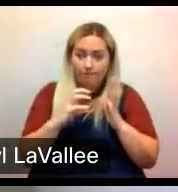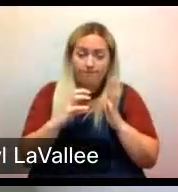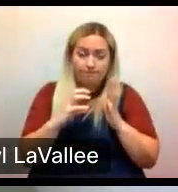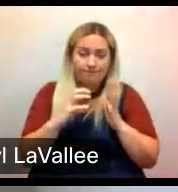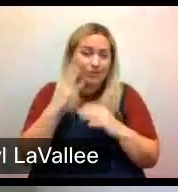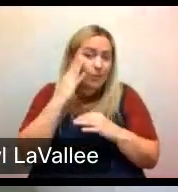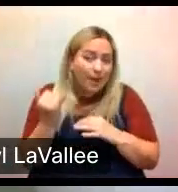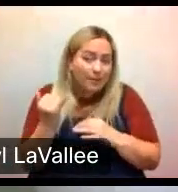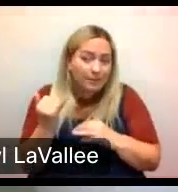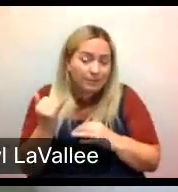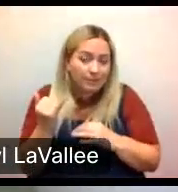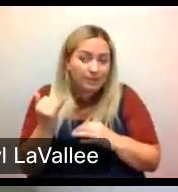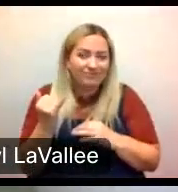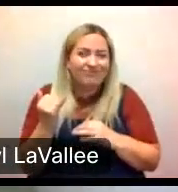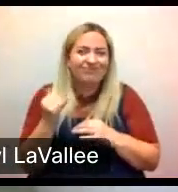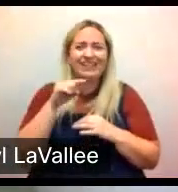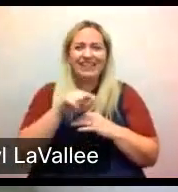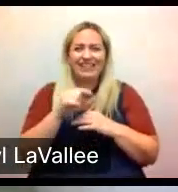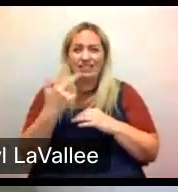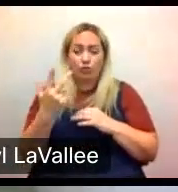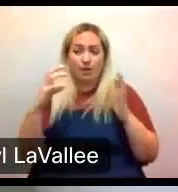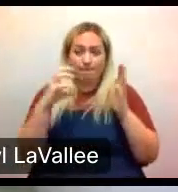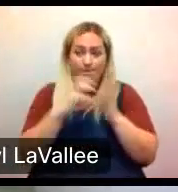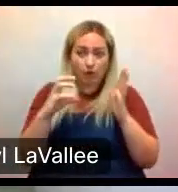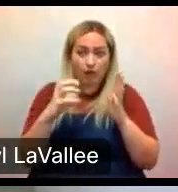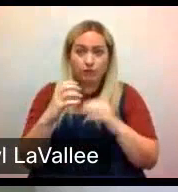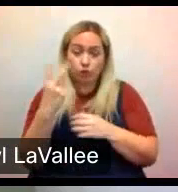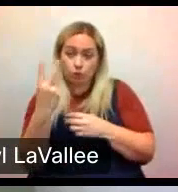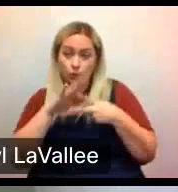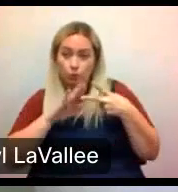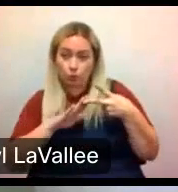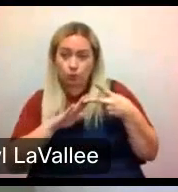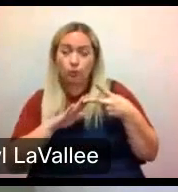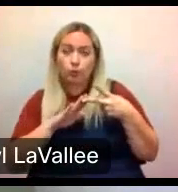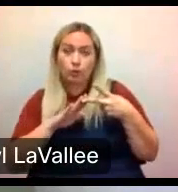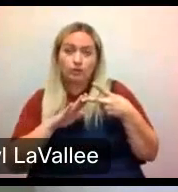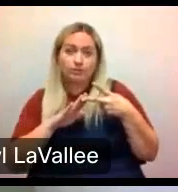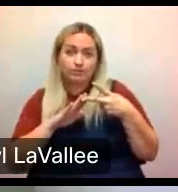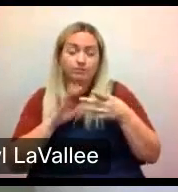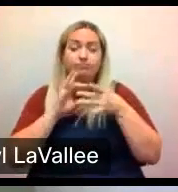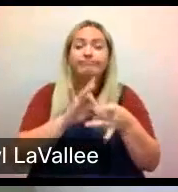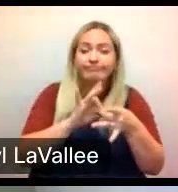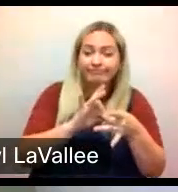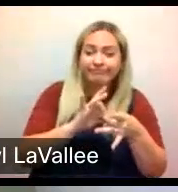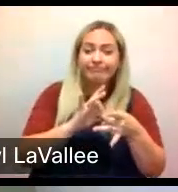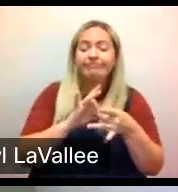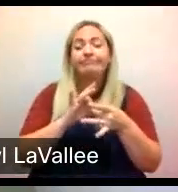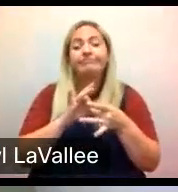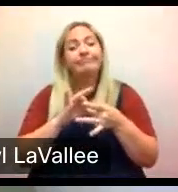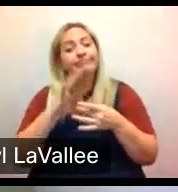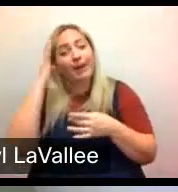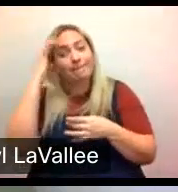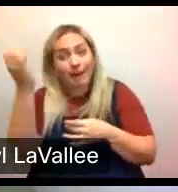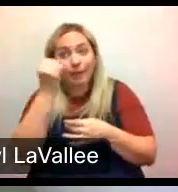because these three paragraphs, two of them are about memory and ways that this